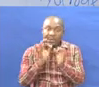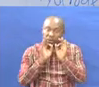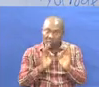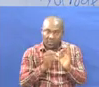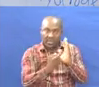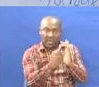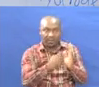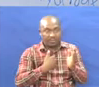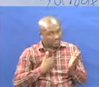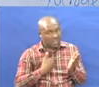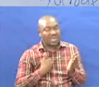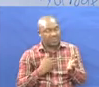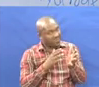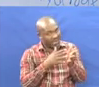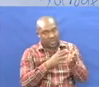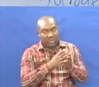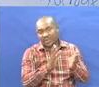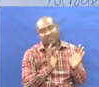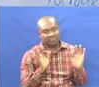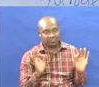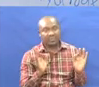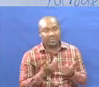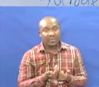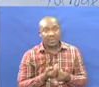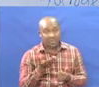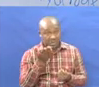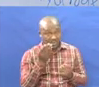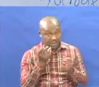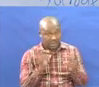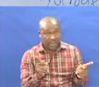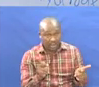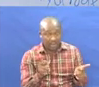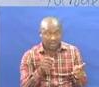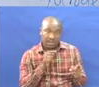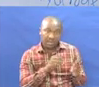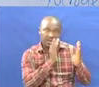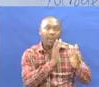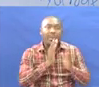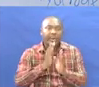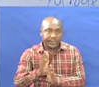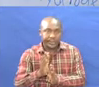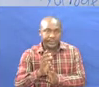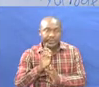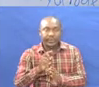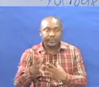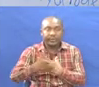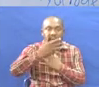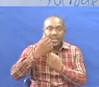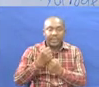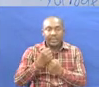just elaborating simple diagram. This is for preparation of oxygen, and that is how you're going to